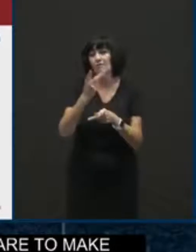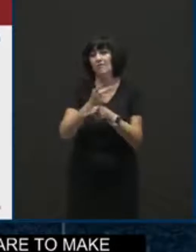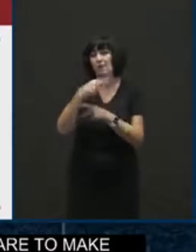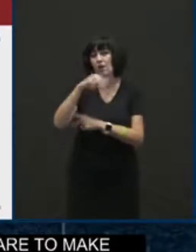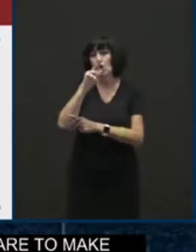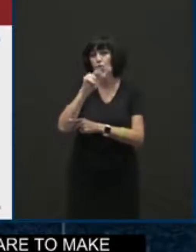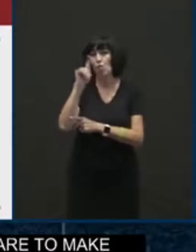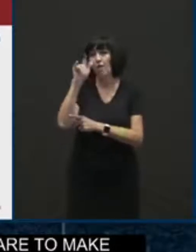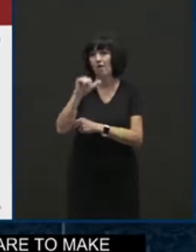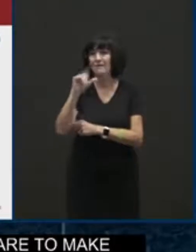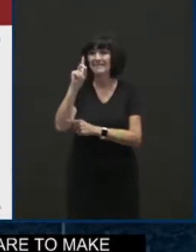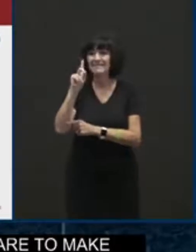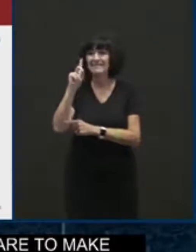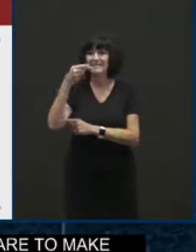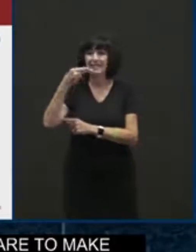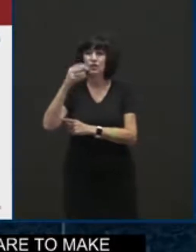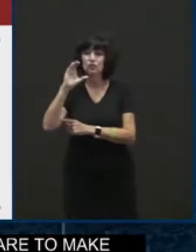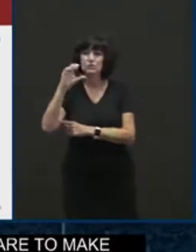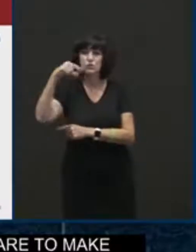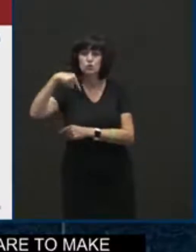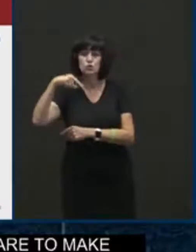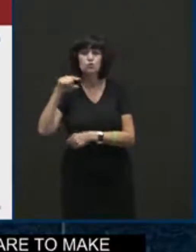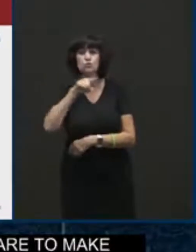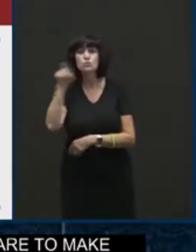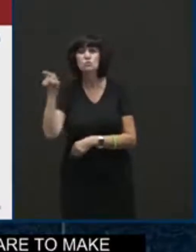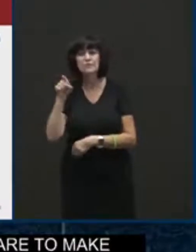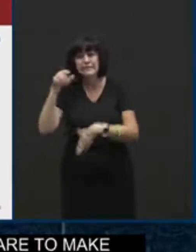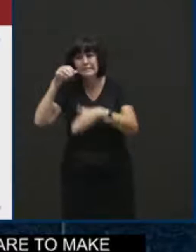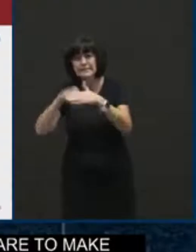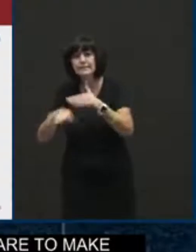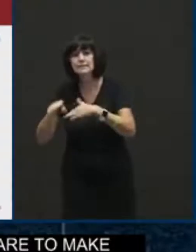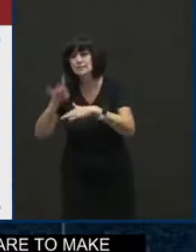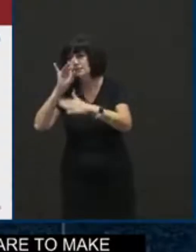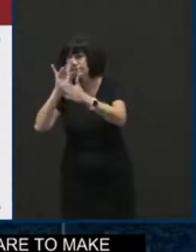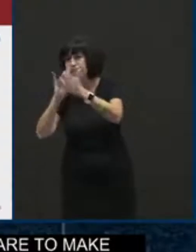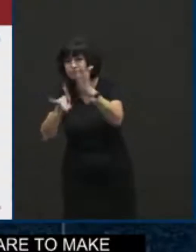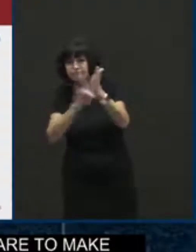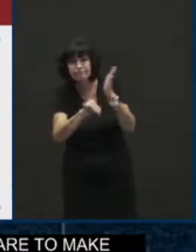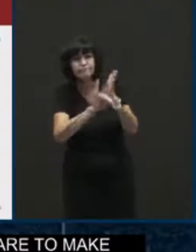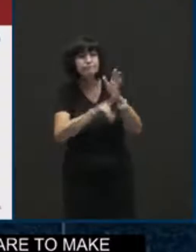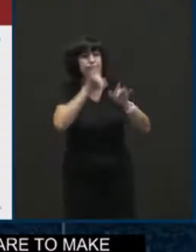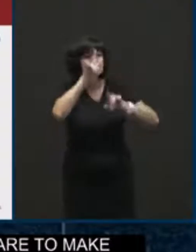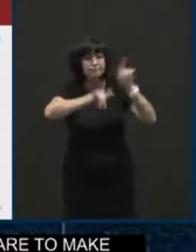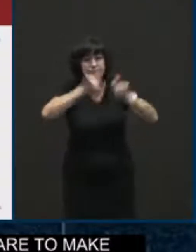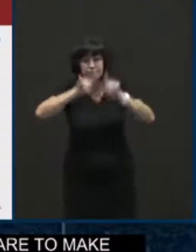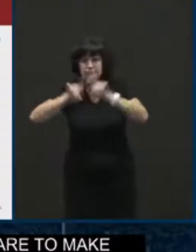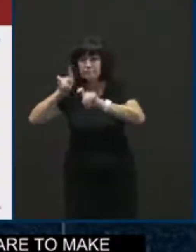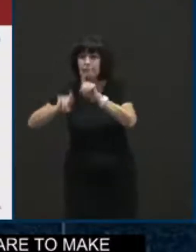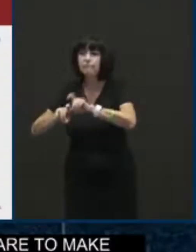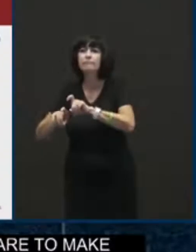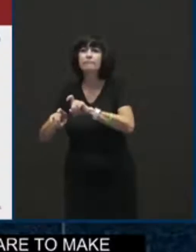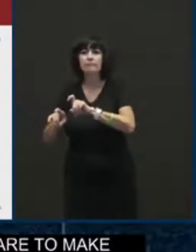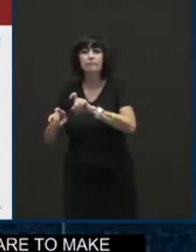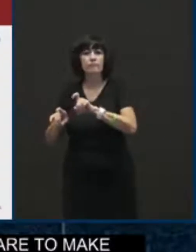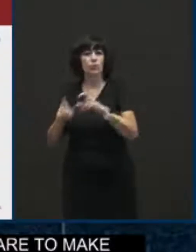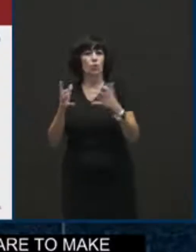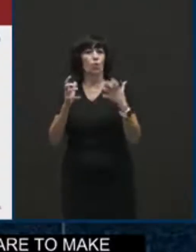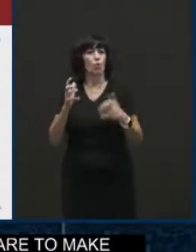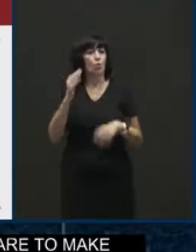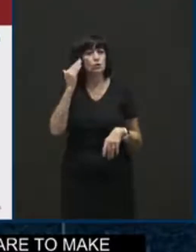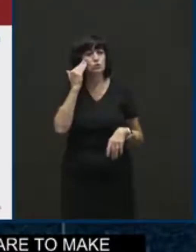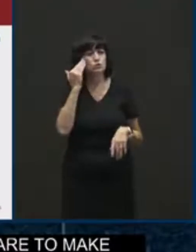surveys in these facilities. And what that really does include is making